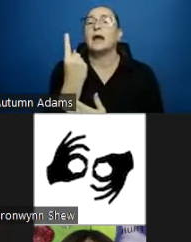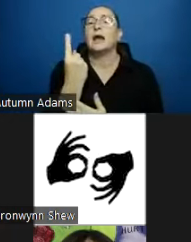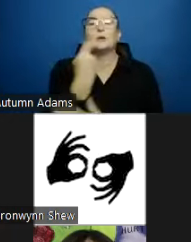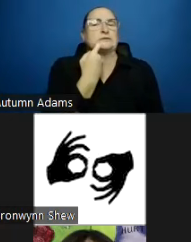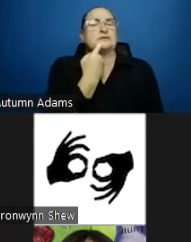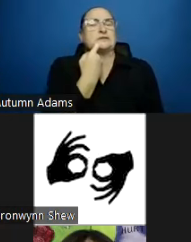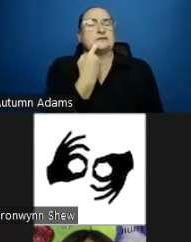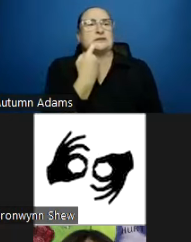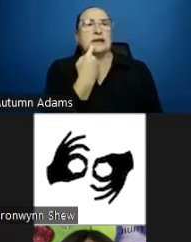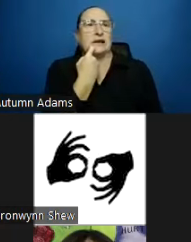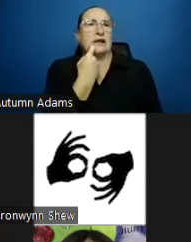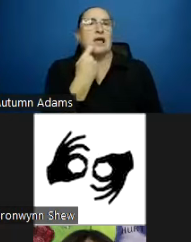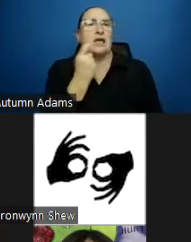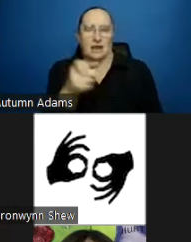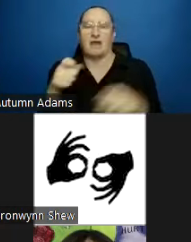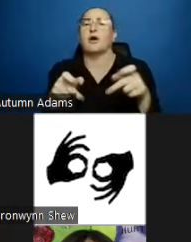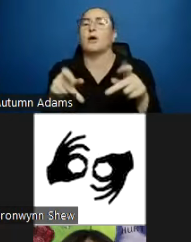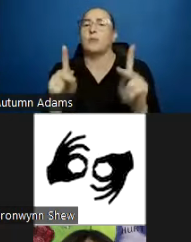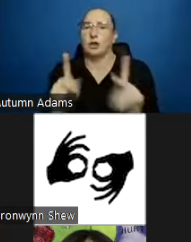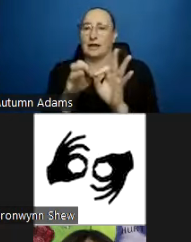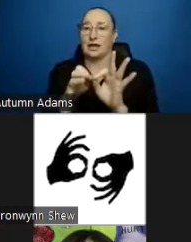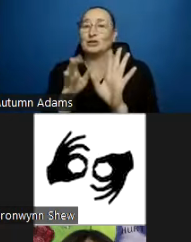that they have permitted interpreters